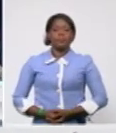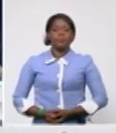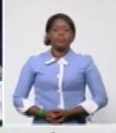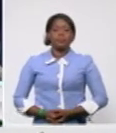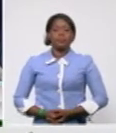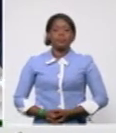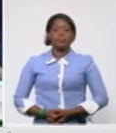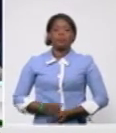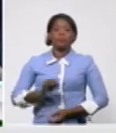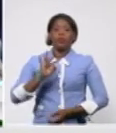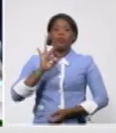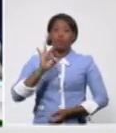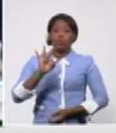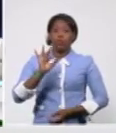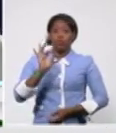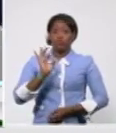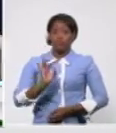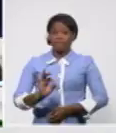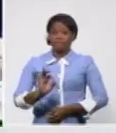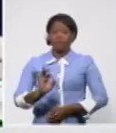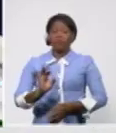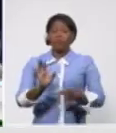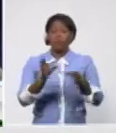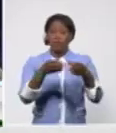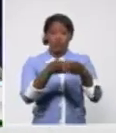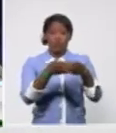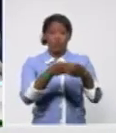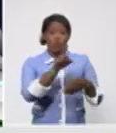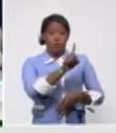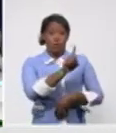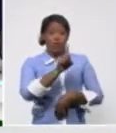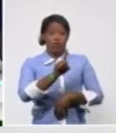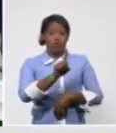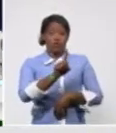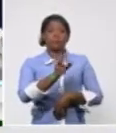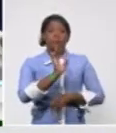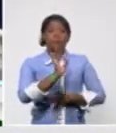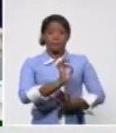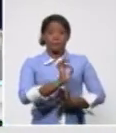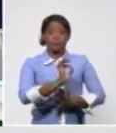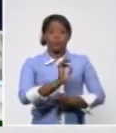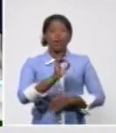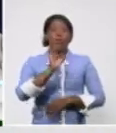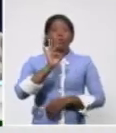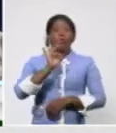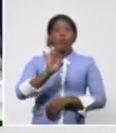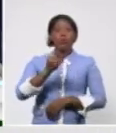Cubans. All of the cases are autochthonous except for one imported case.